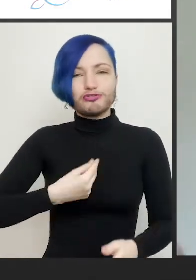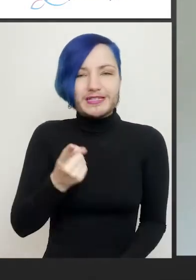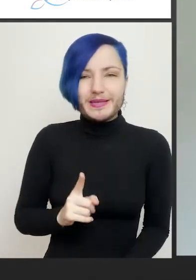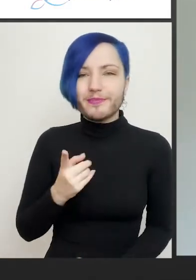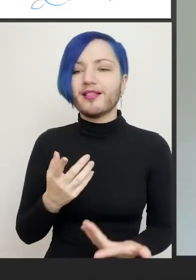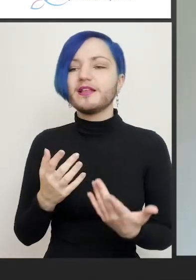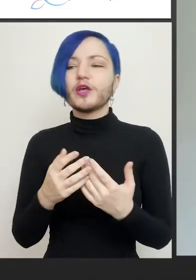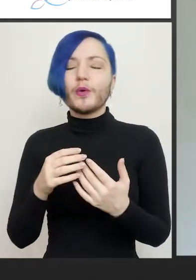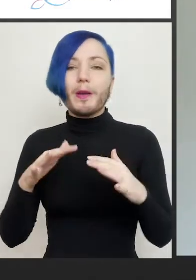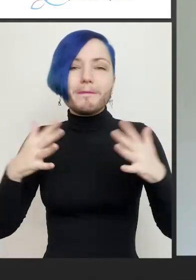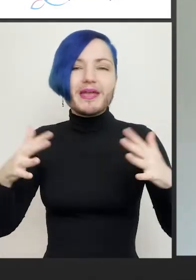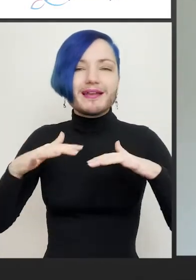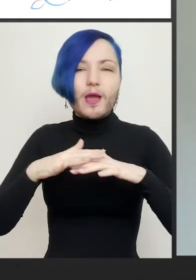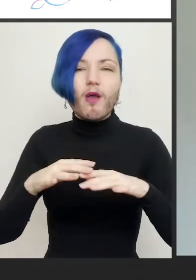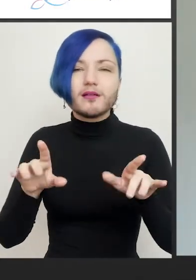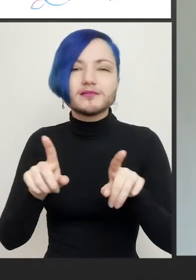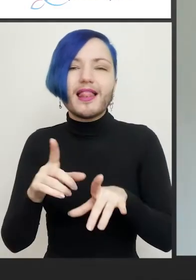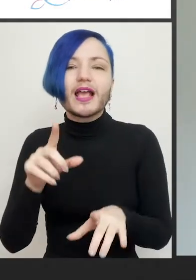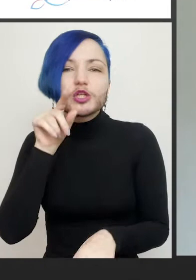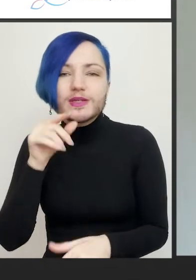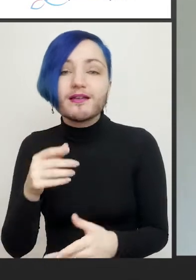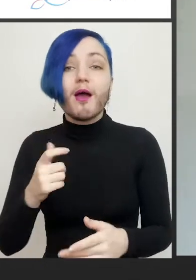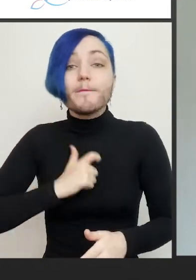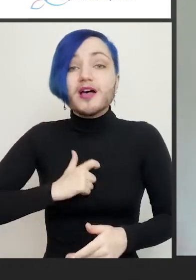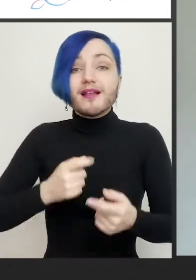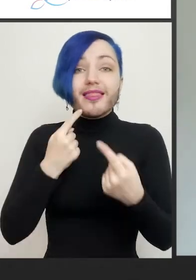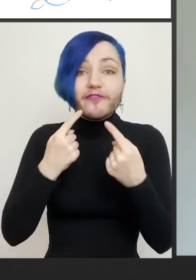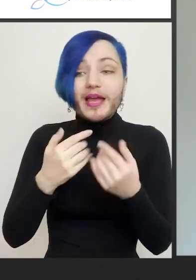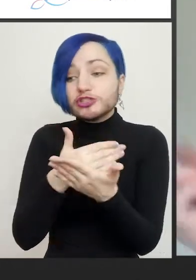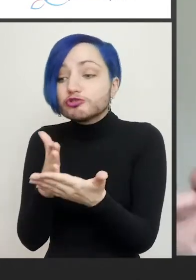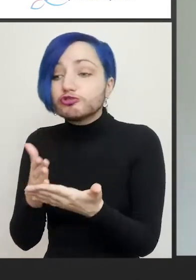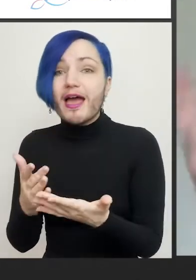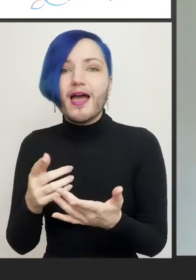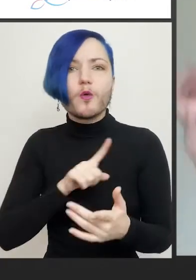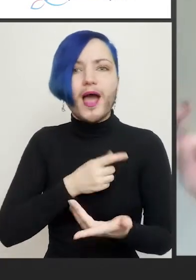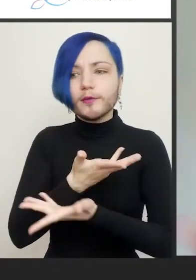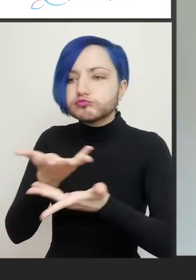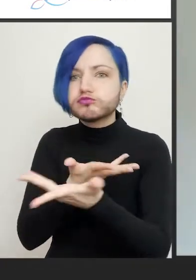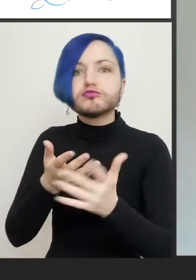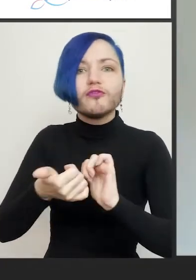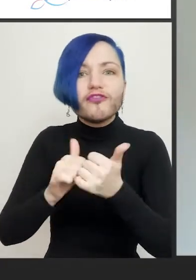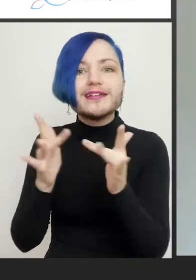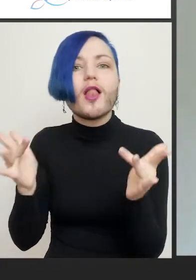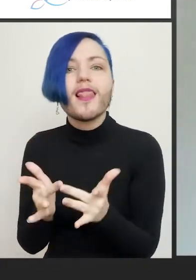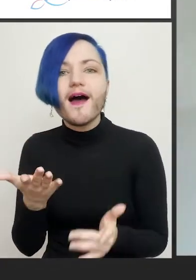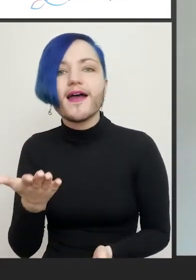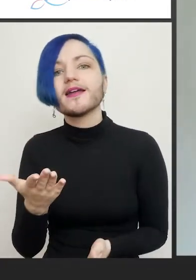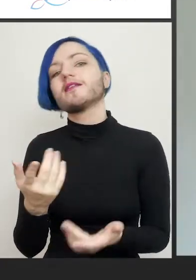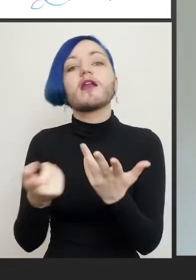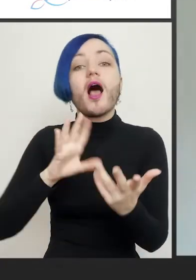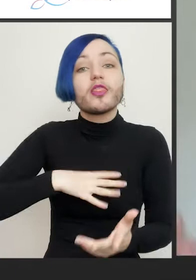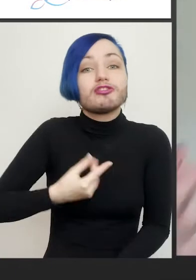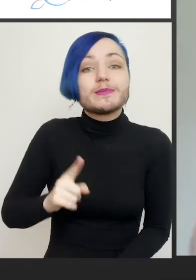think networks like Twitter, where it's very easy to share lots of personal information because you're talking to your friends or your pals online who are also other